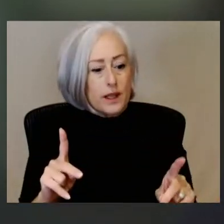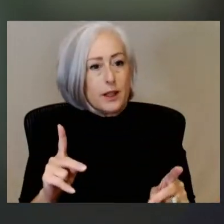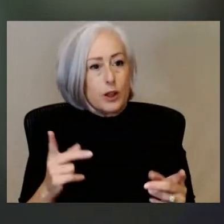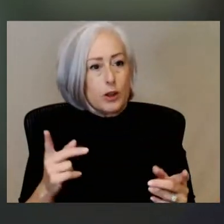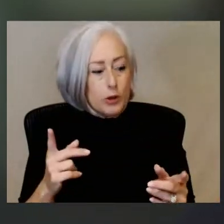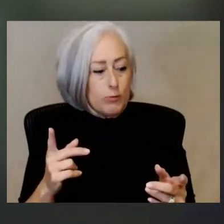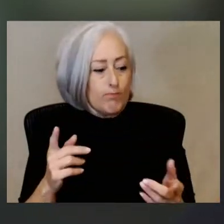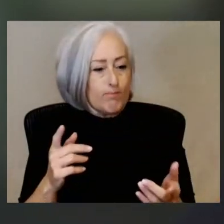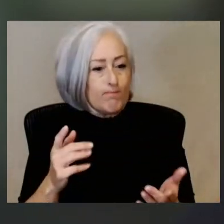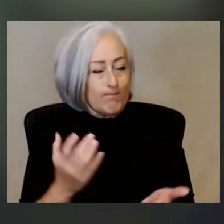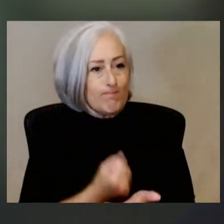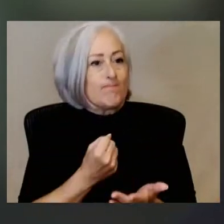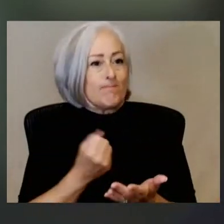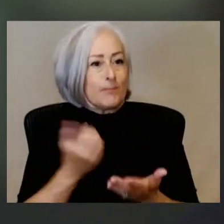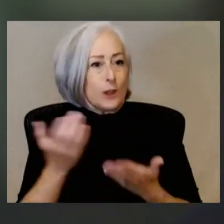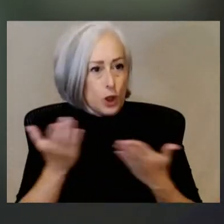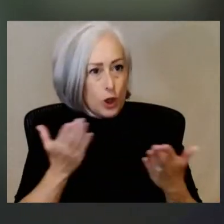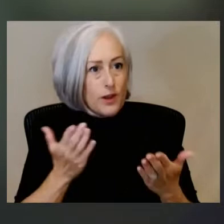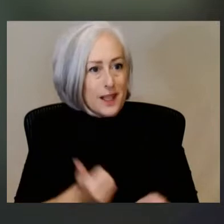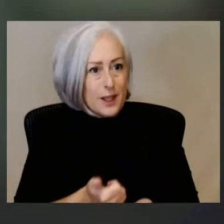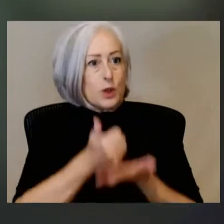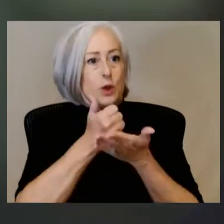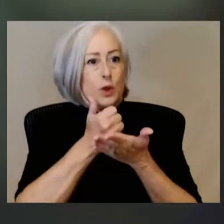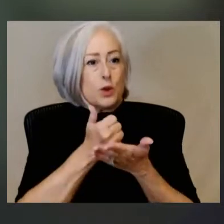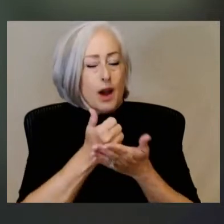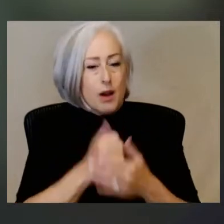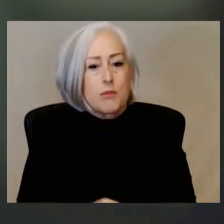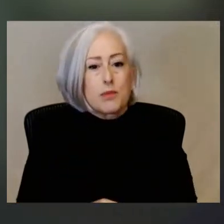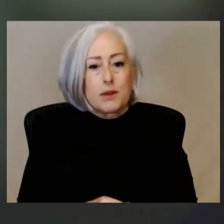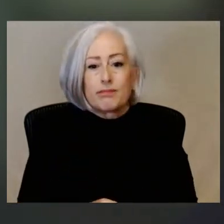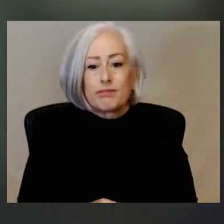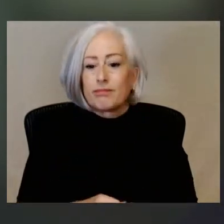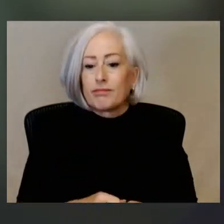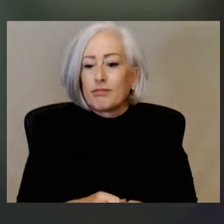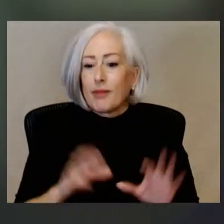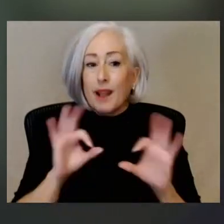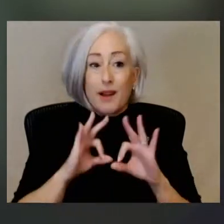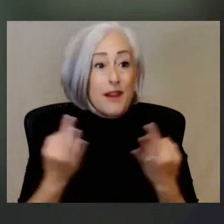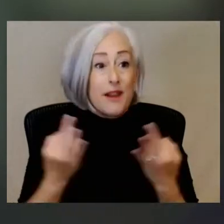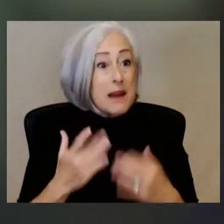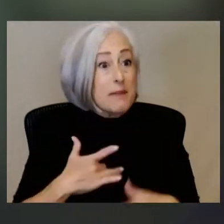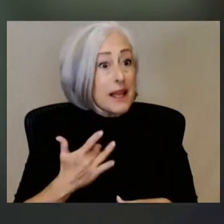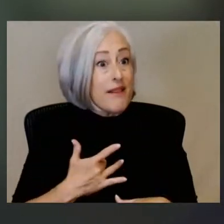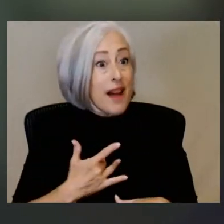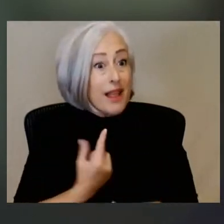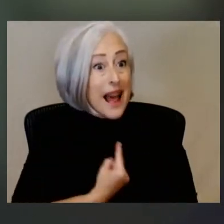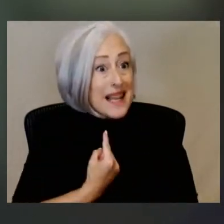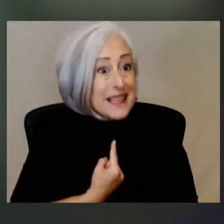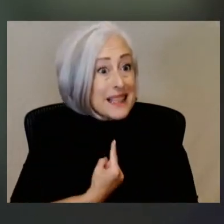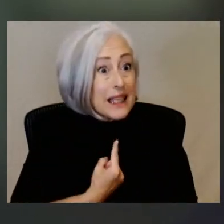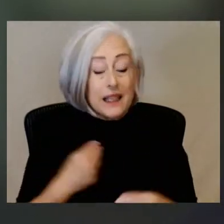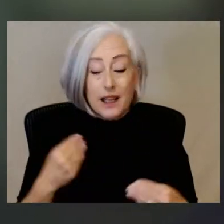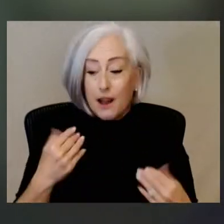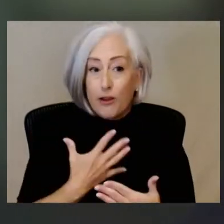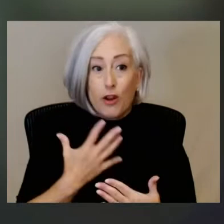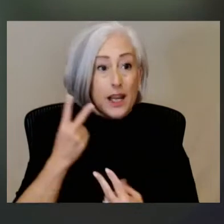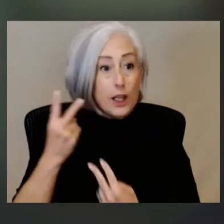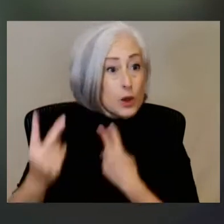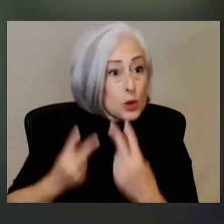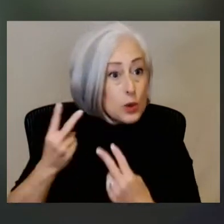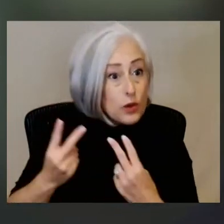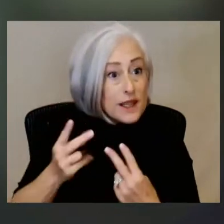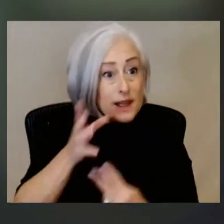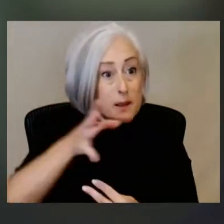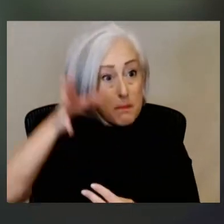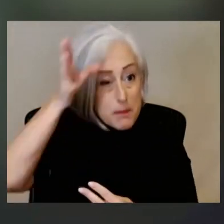that or engagement. Families were isolated. They were afraid to visit parents that were older and more